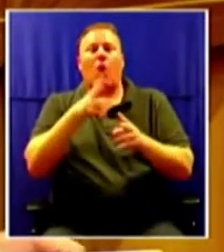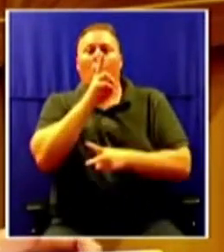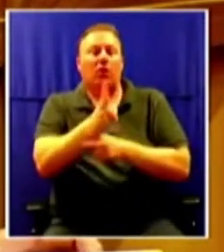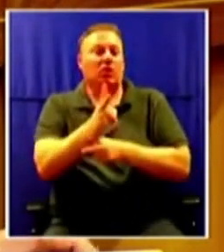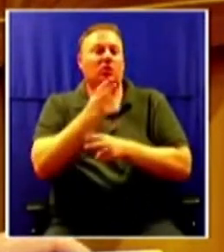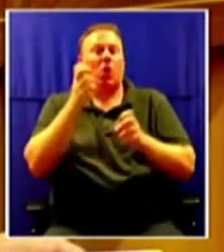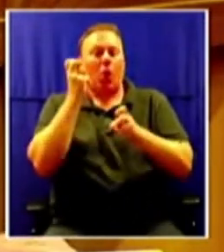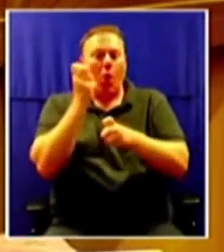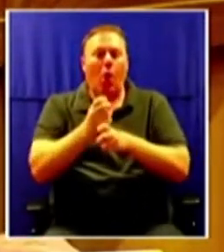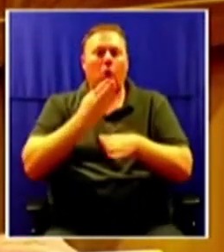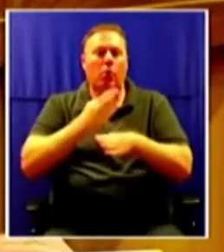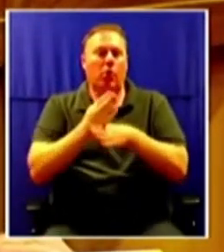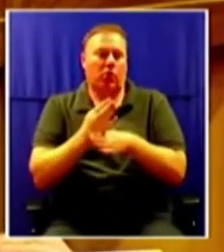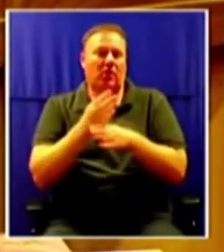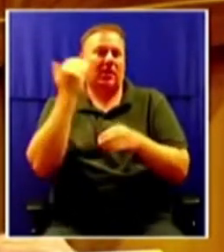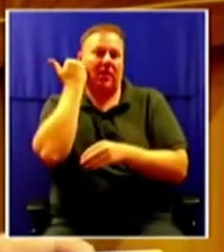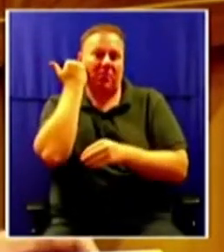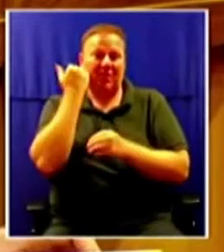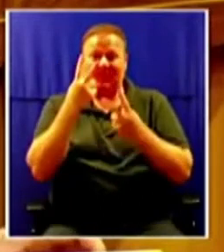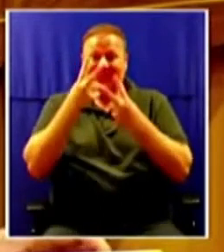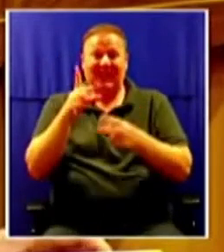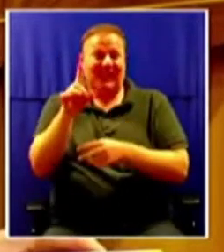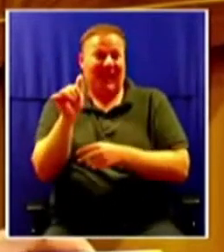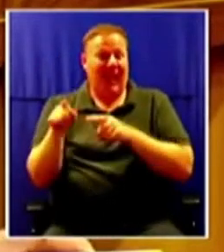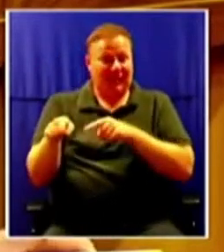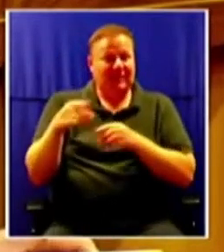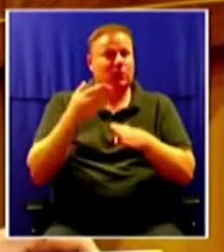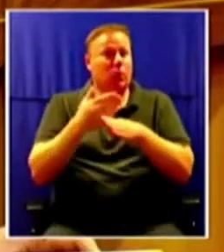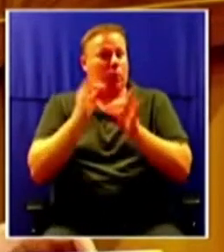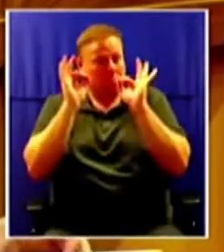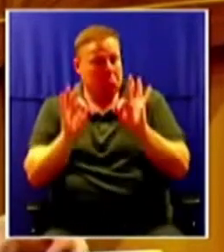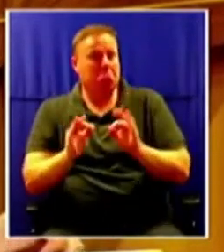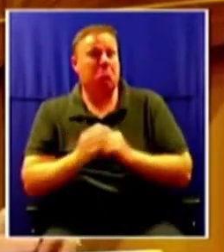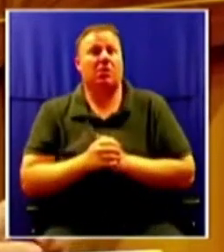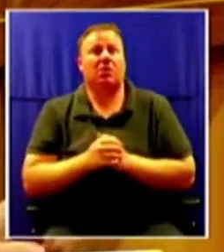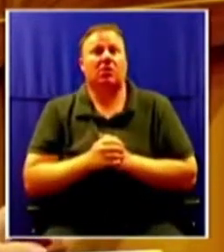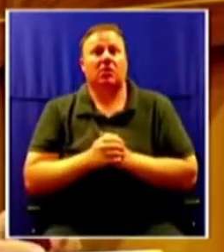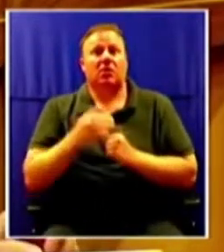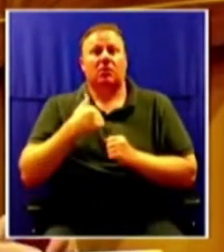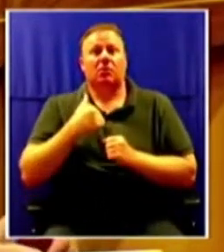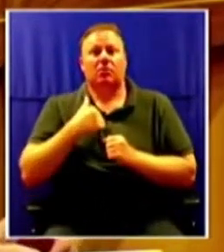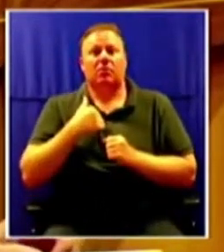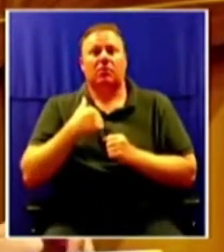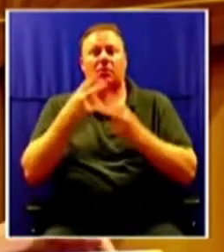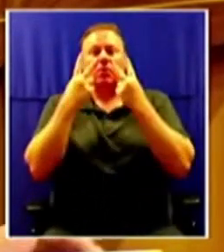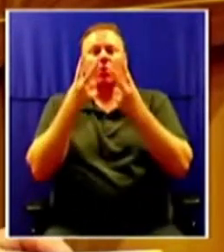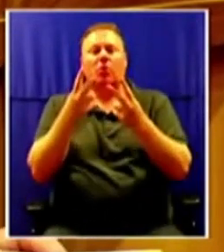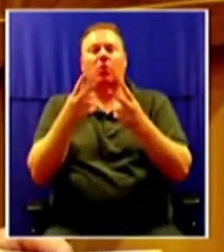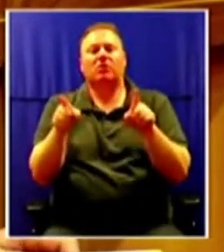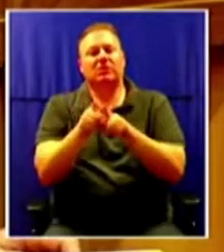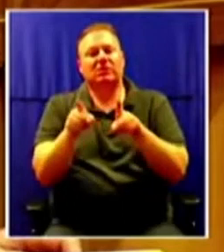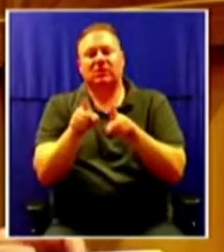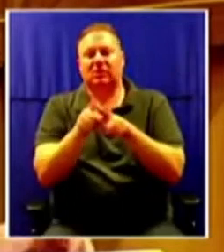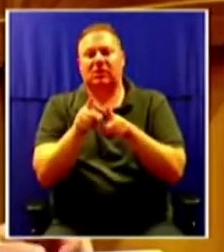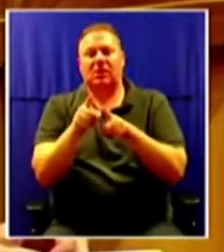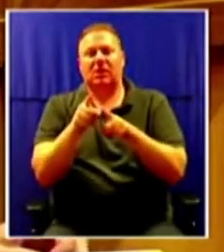are seeing the value of DA-led governments, and I, for one, am looking forward to the next test of the electorate, where the DA